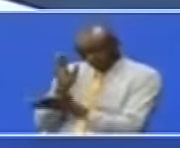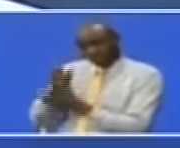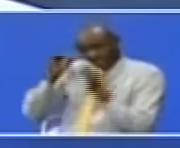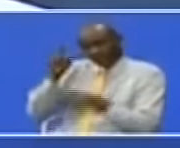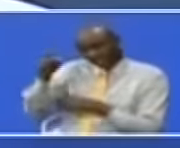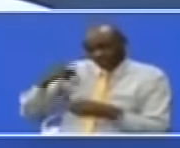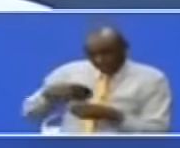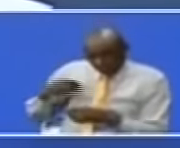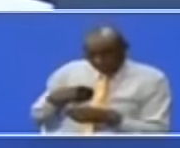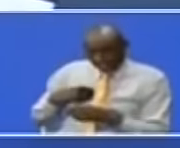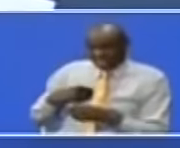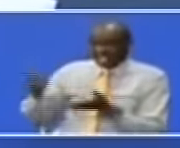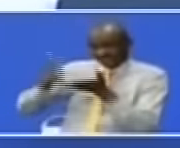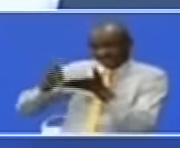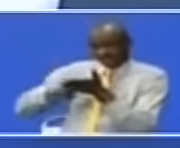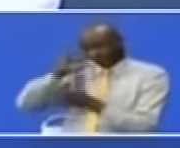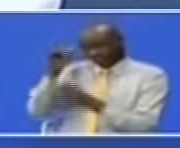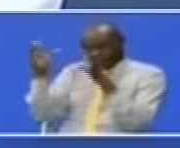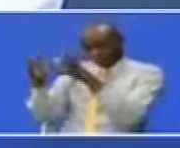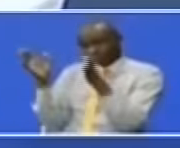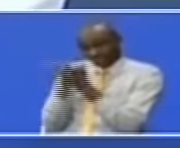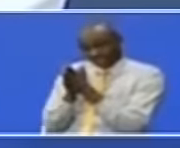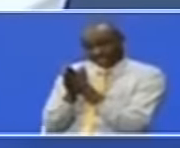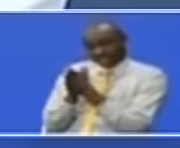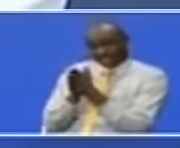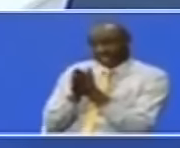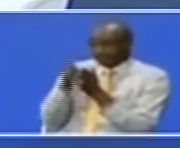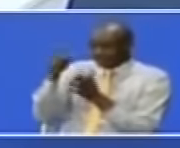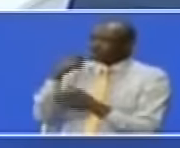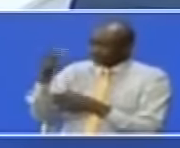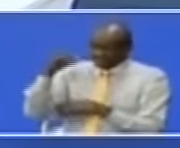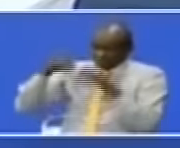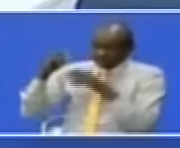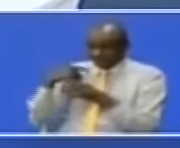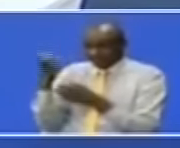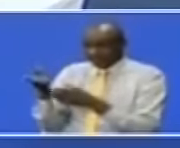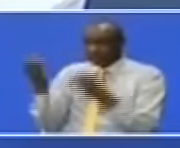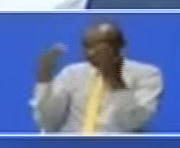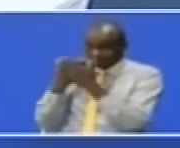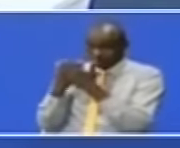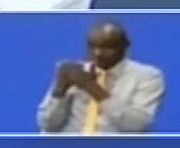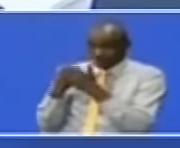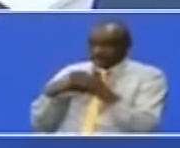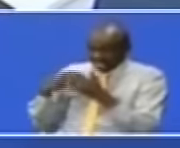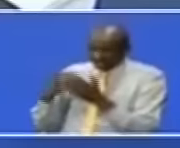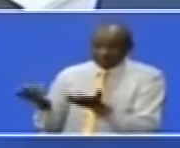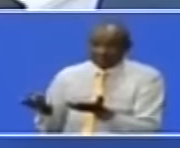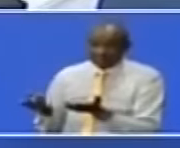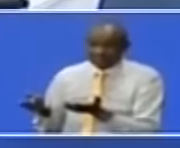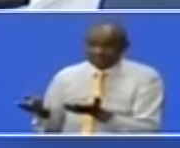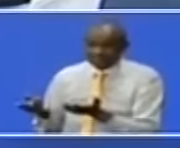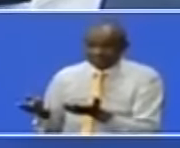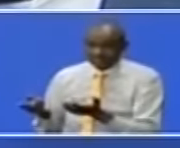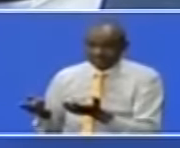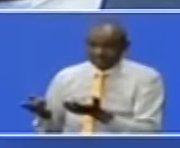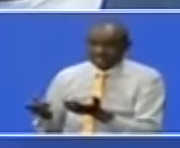on the Jubilee you know, coalition and whatever they've done or not done tonight, with the story we've had tonight, how